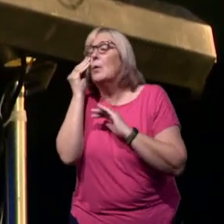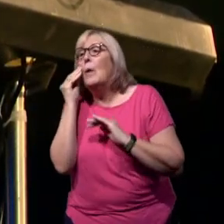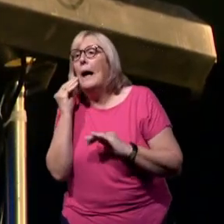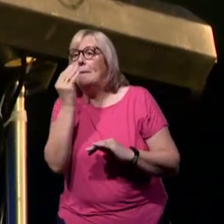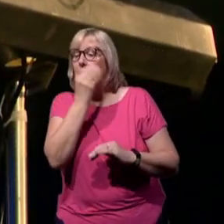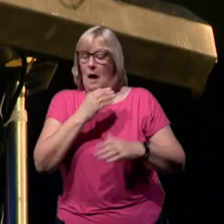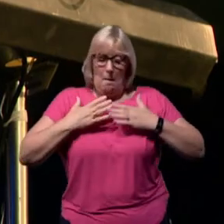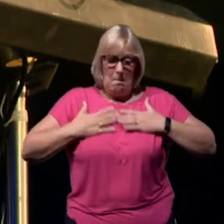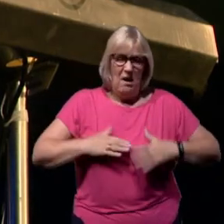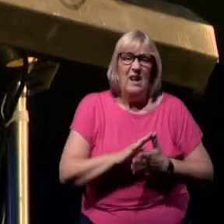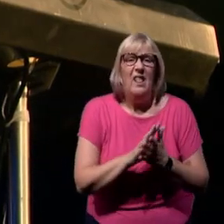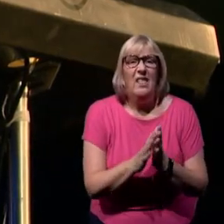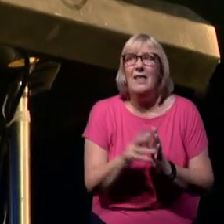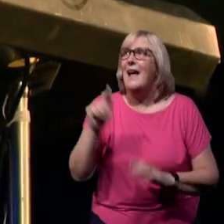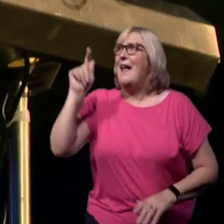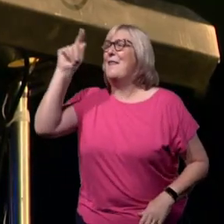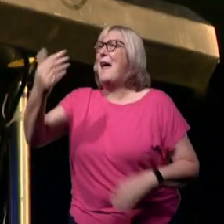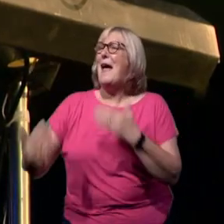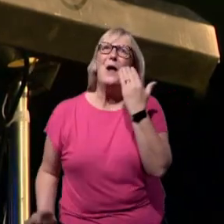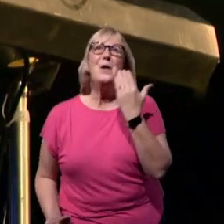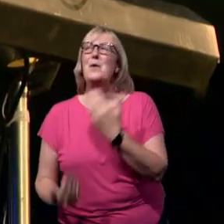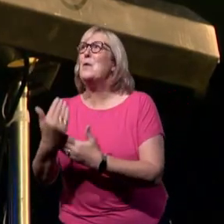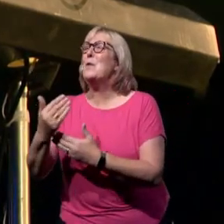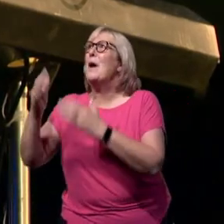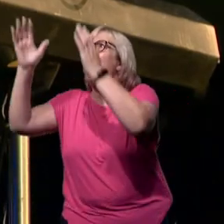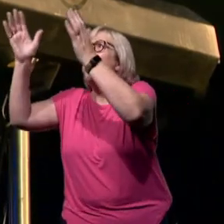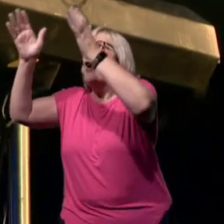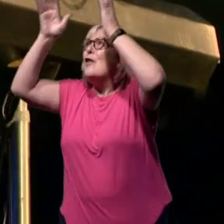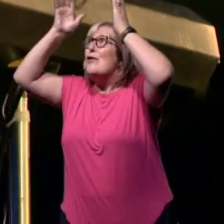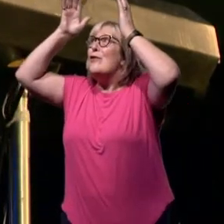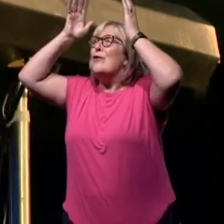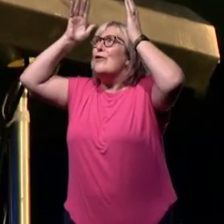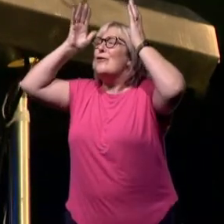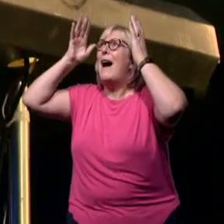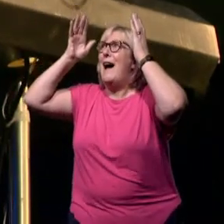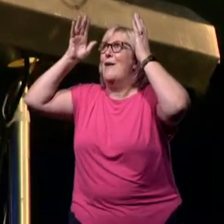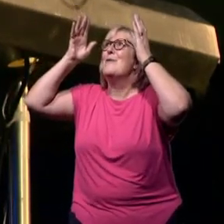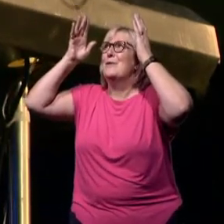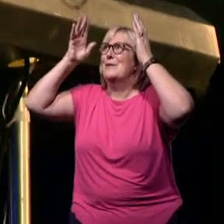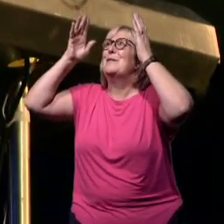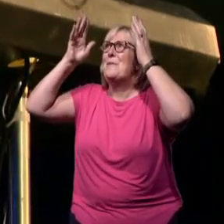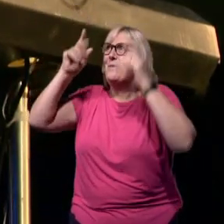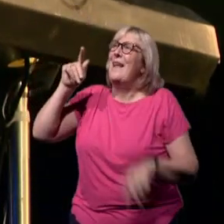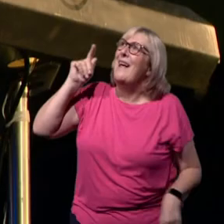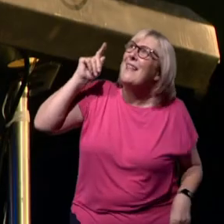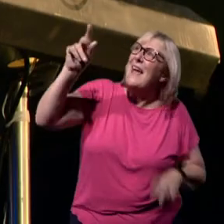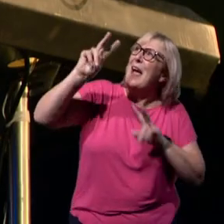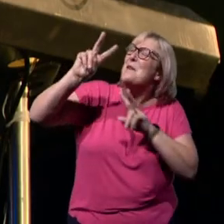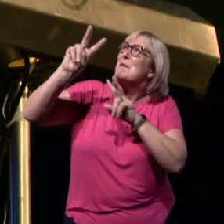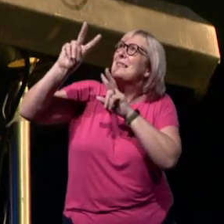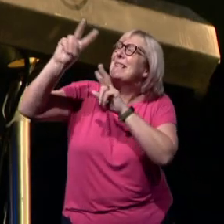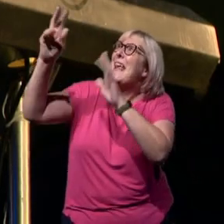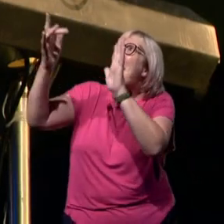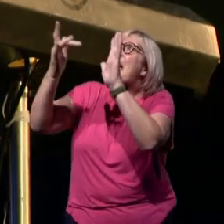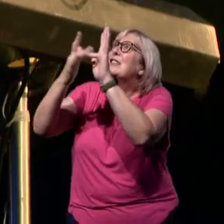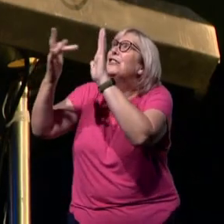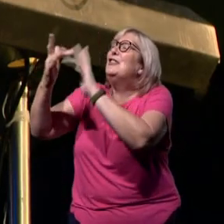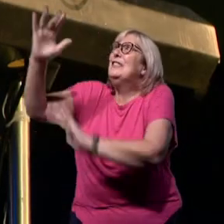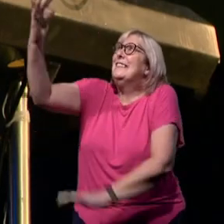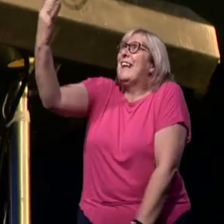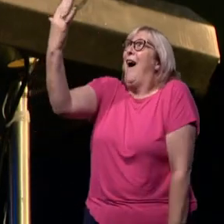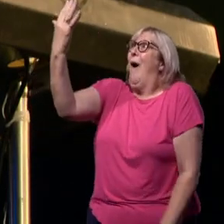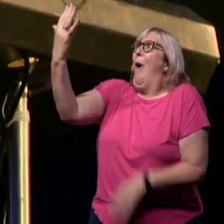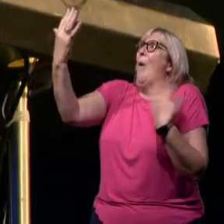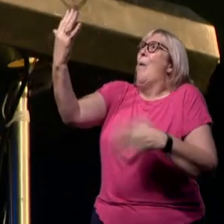be made new. Crowns will be put on your heads. You will see the brilliance of the Lord